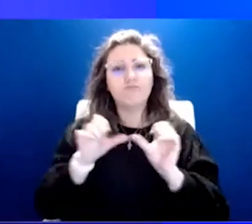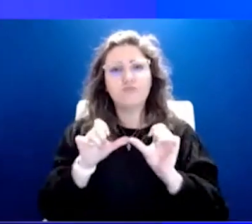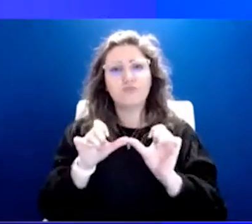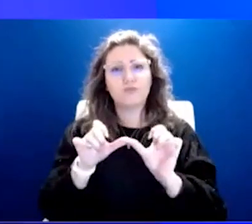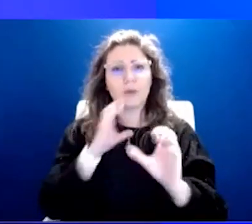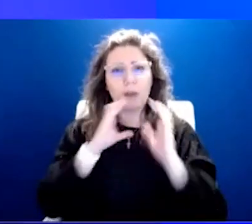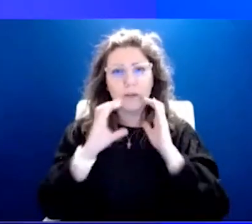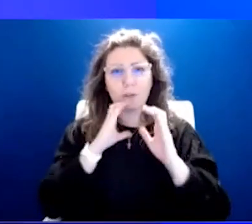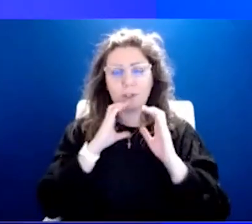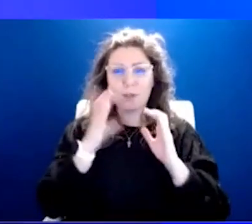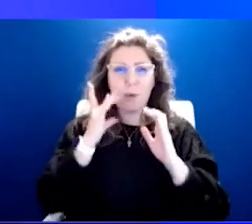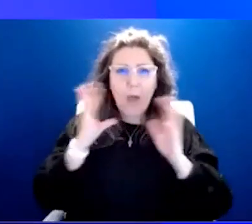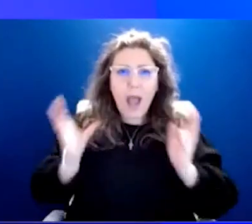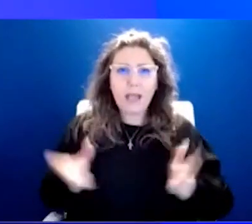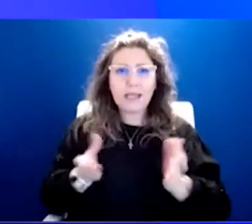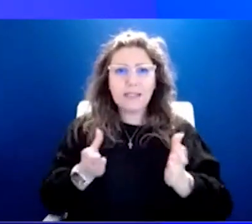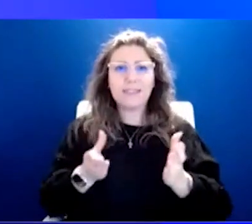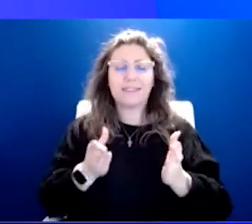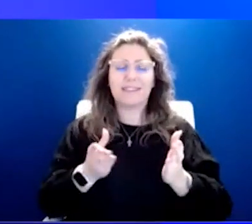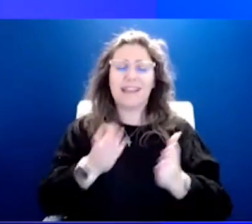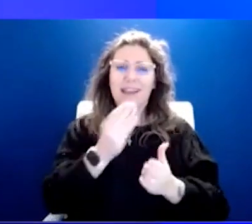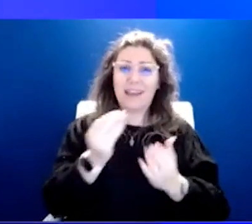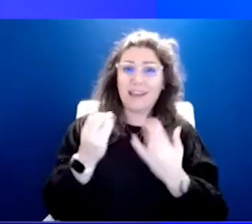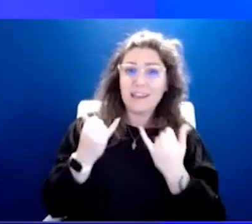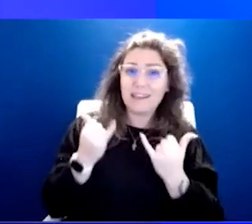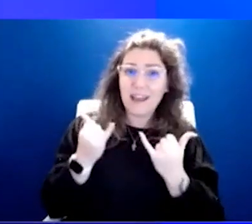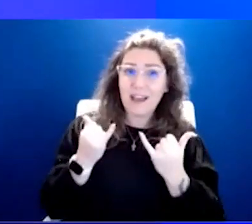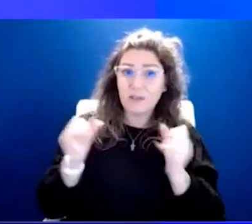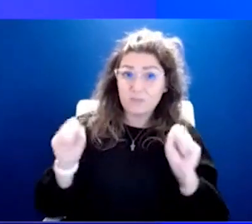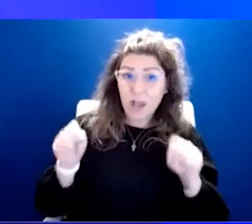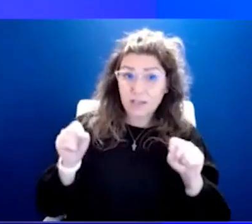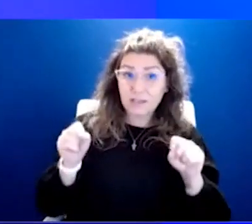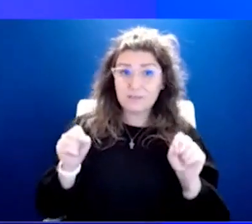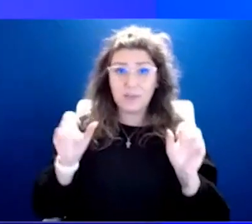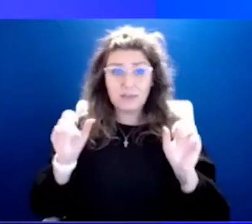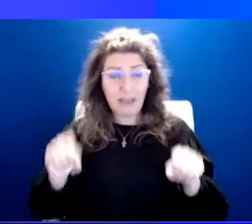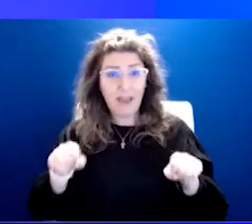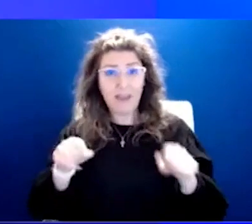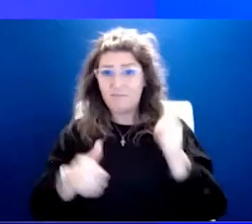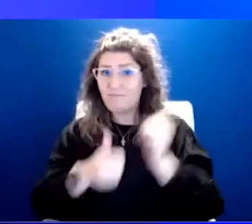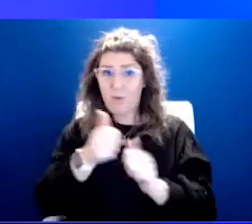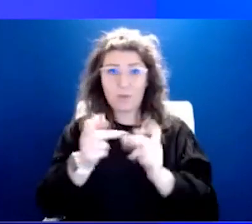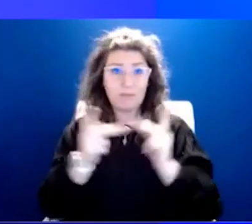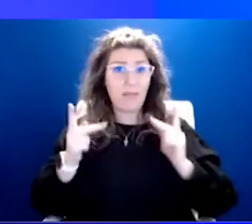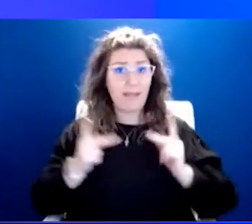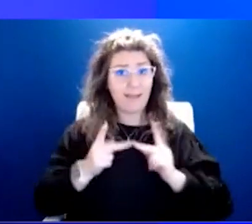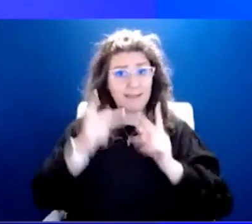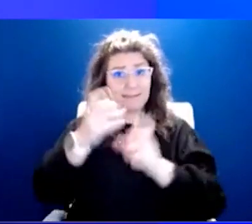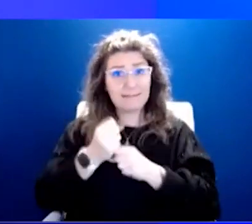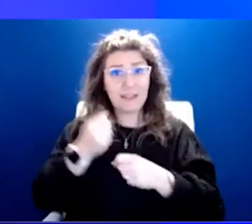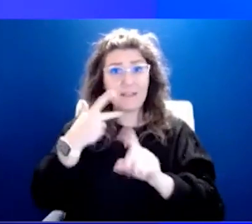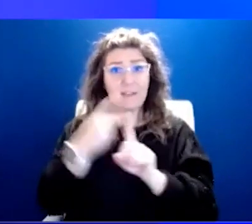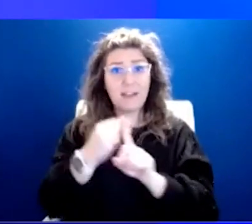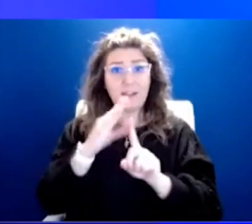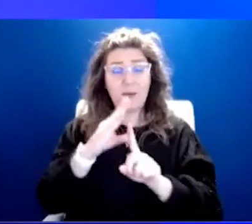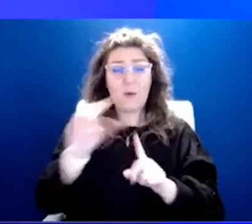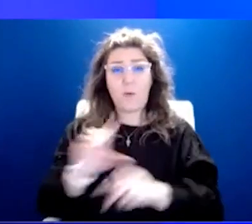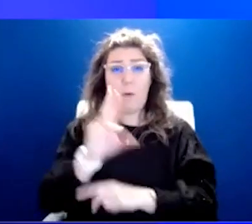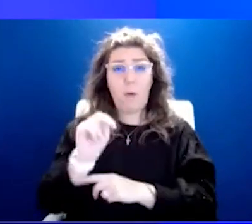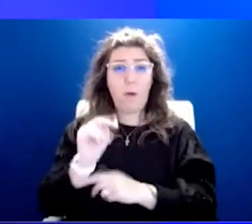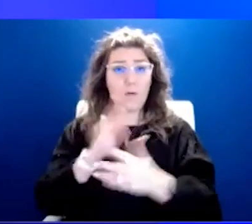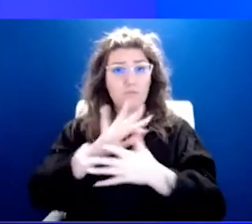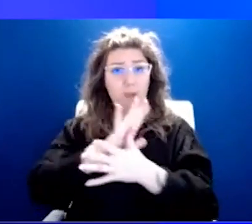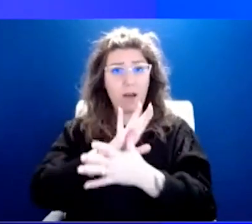pressed so hard and why it's now possible for you to get, in most places, to get a vaccine with your own primary care doctor mm-hmm. in your